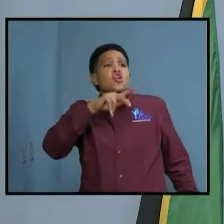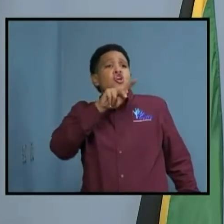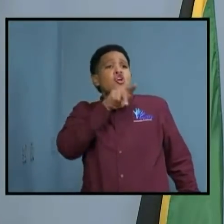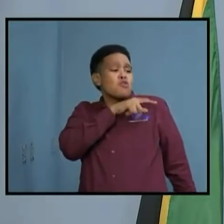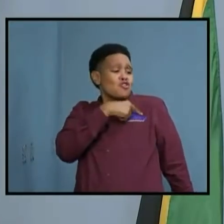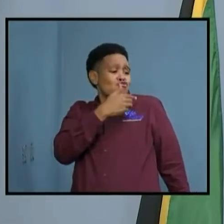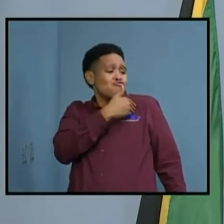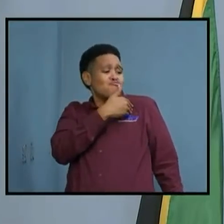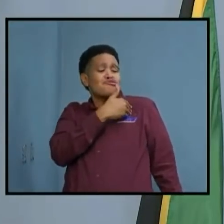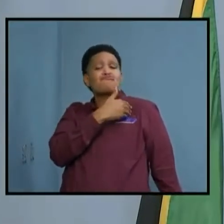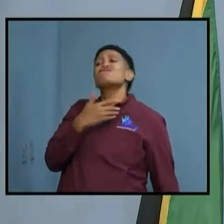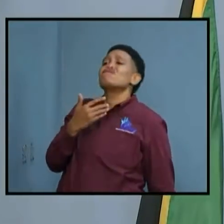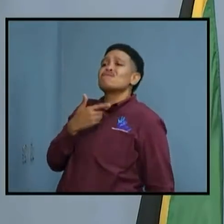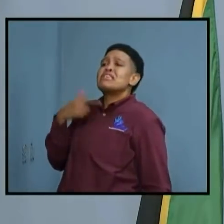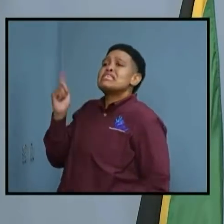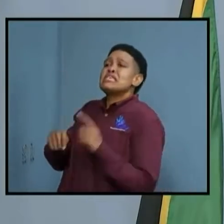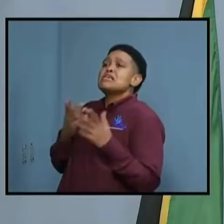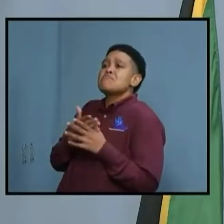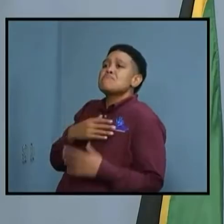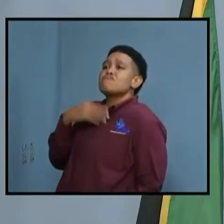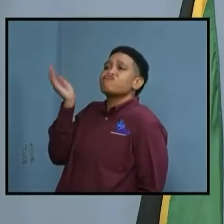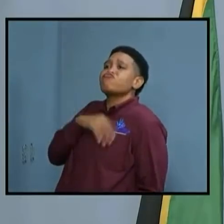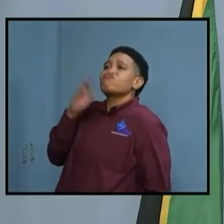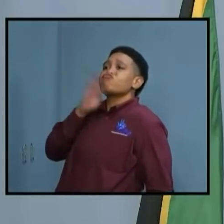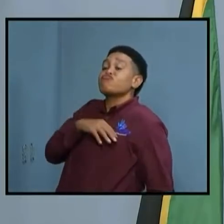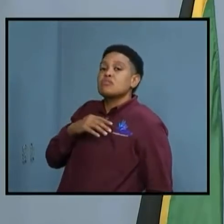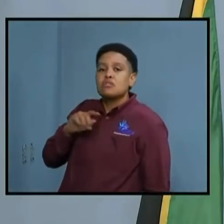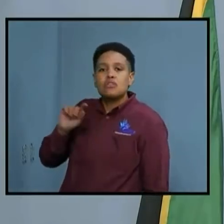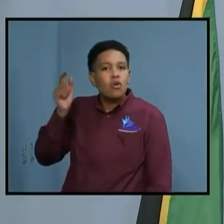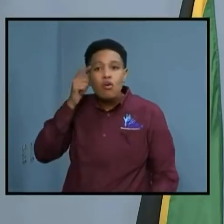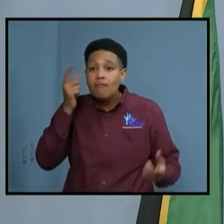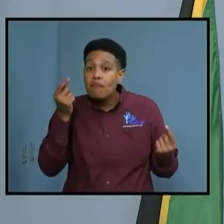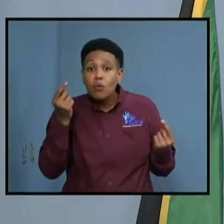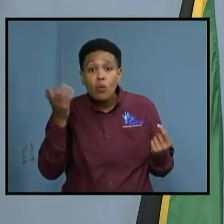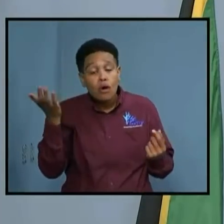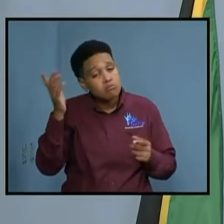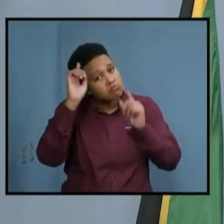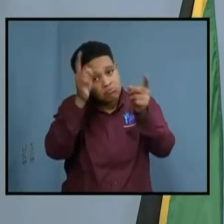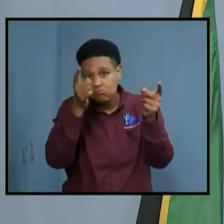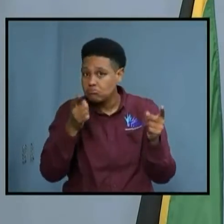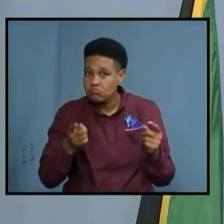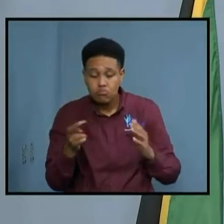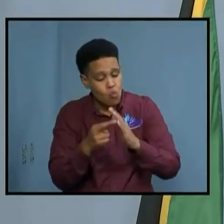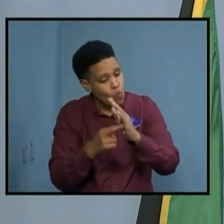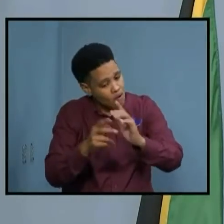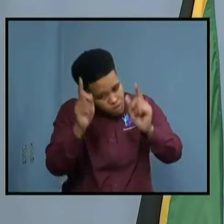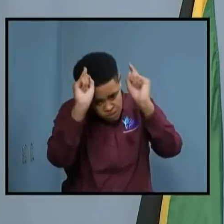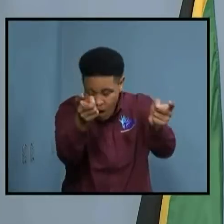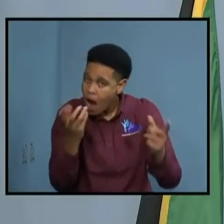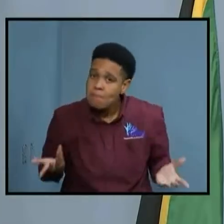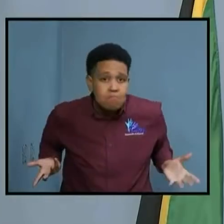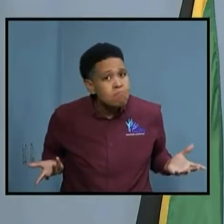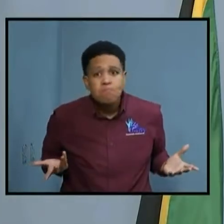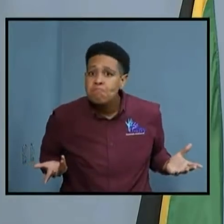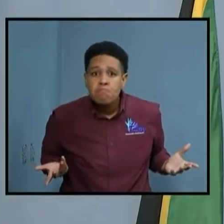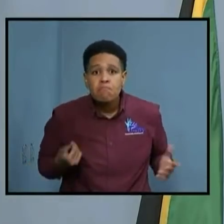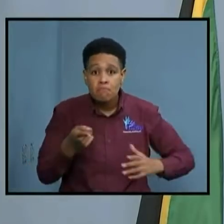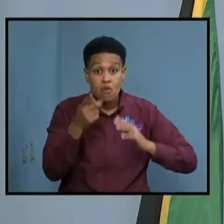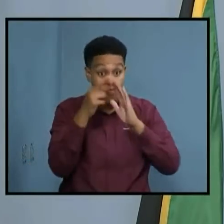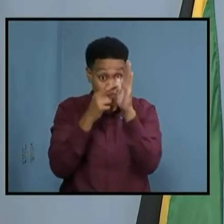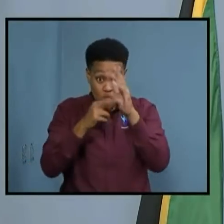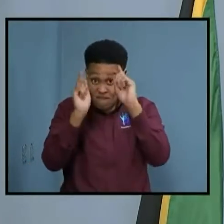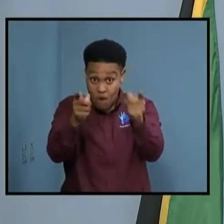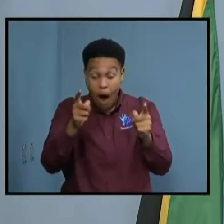responsibility, then the government has to implement measures. These measures have the effect of